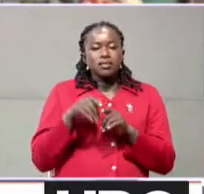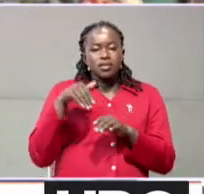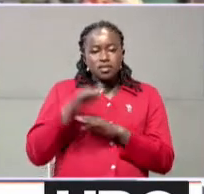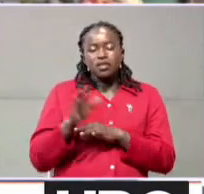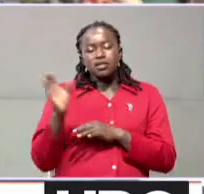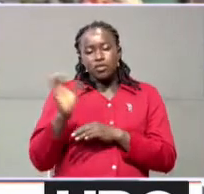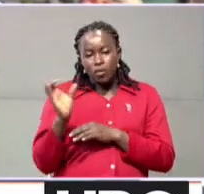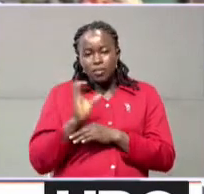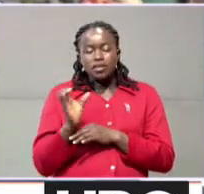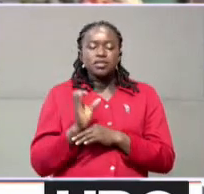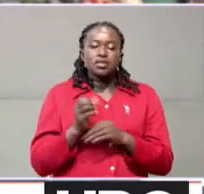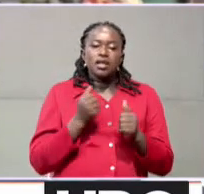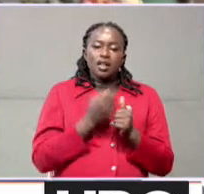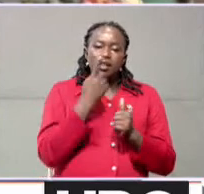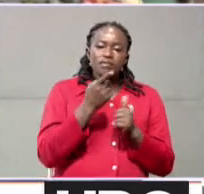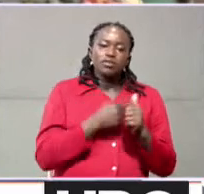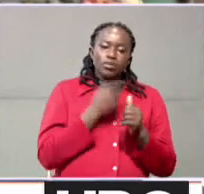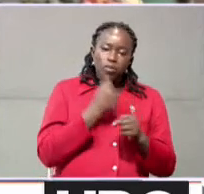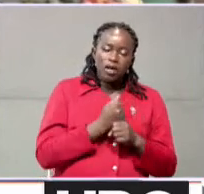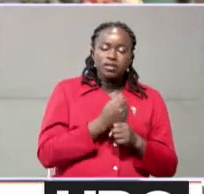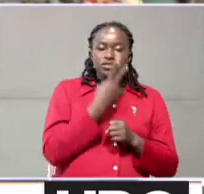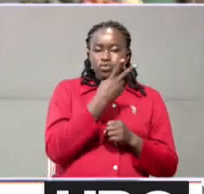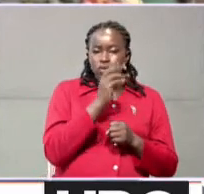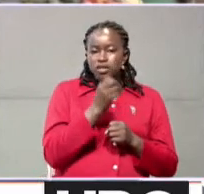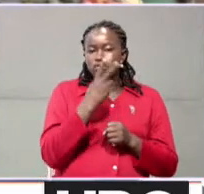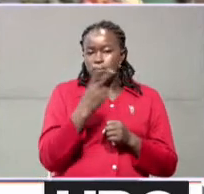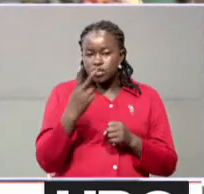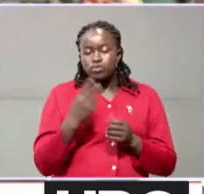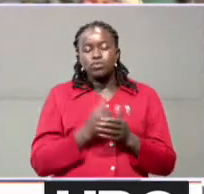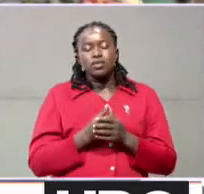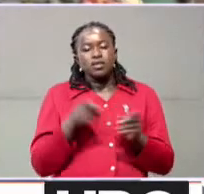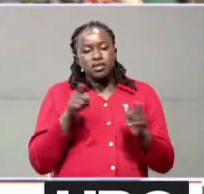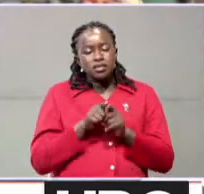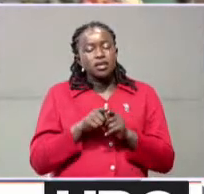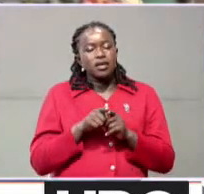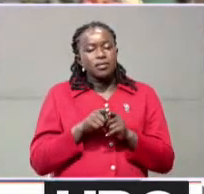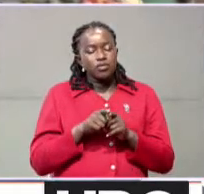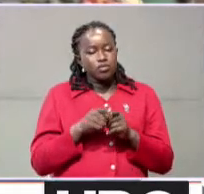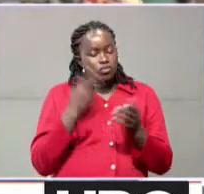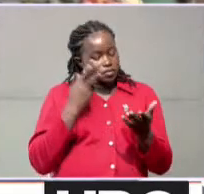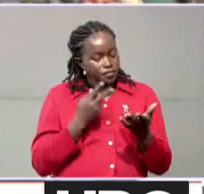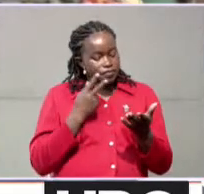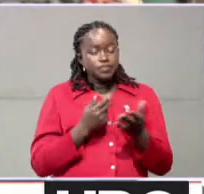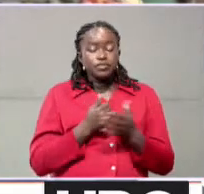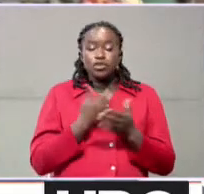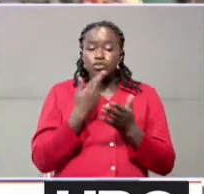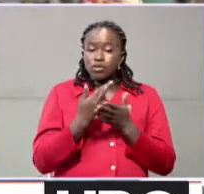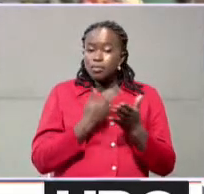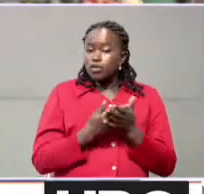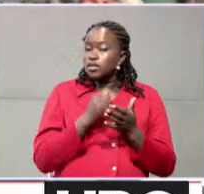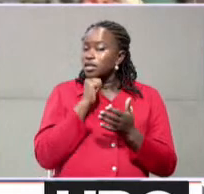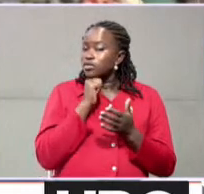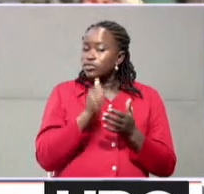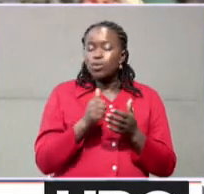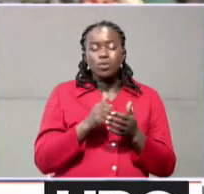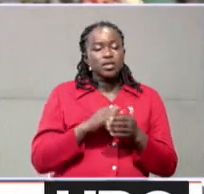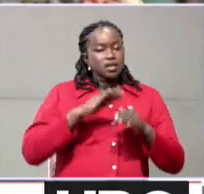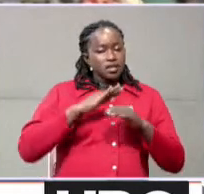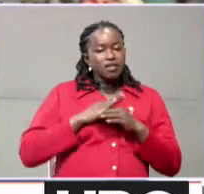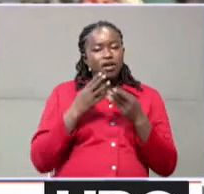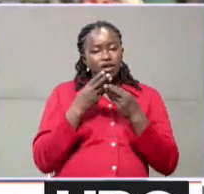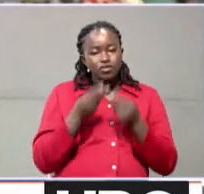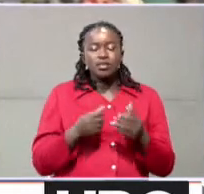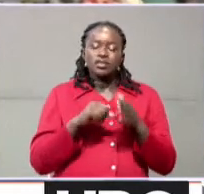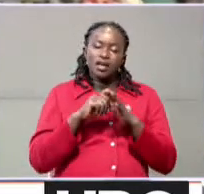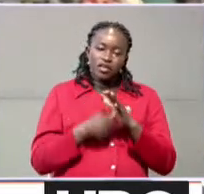11 august 2022 and denoted that the report does not adequately address the